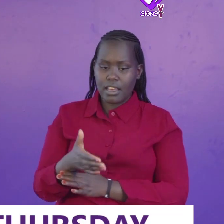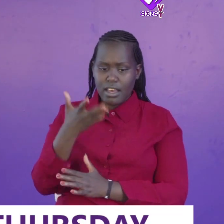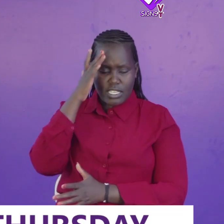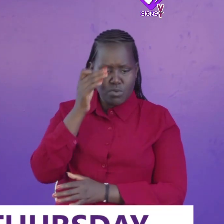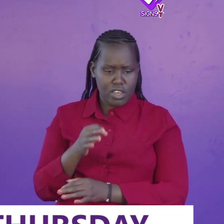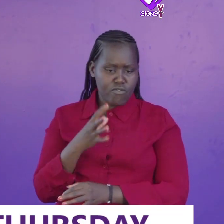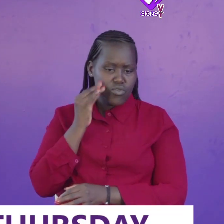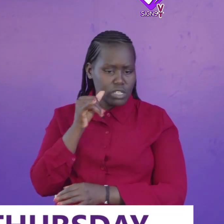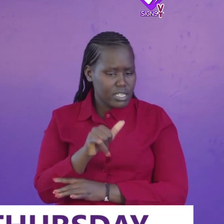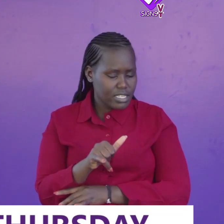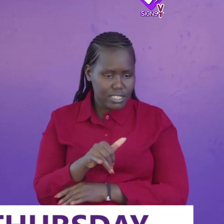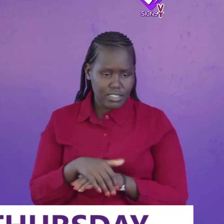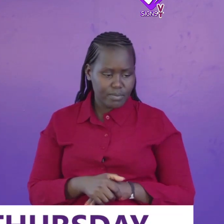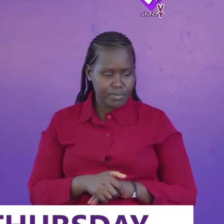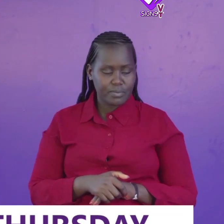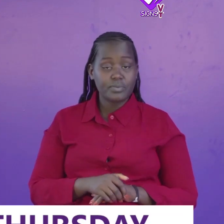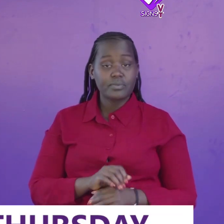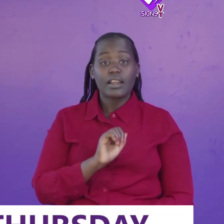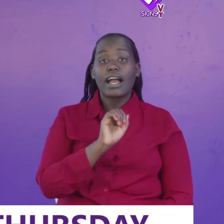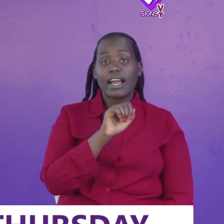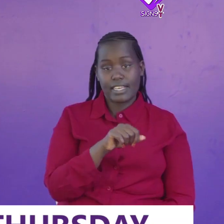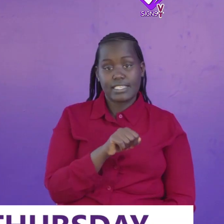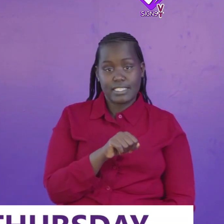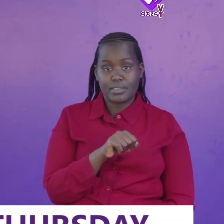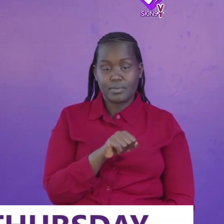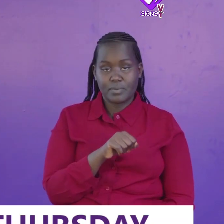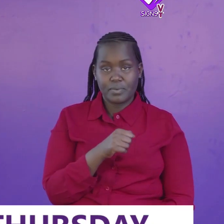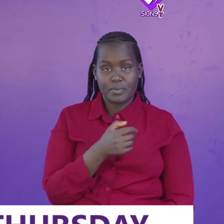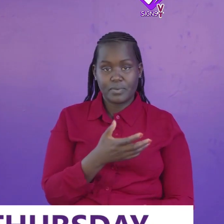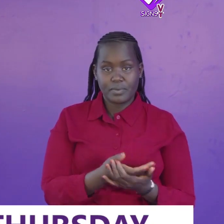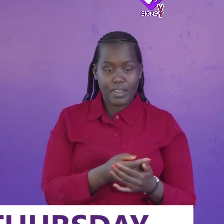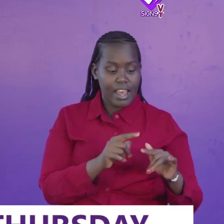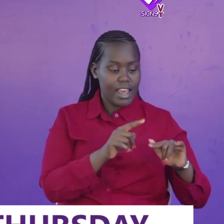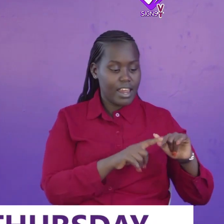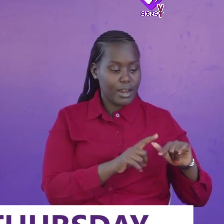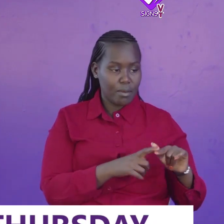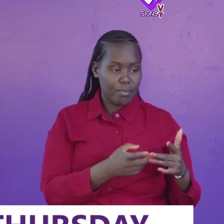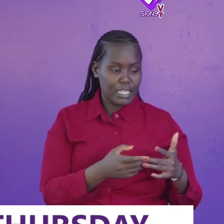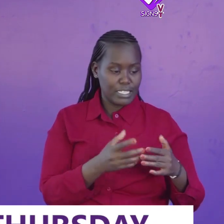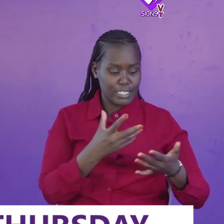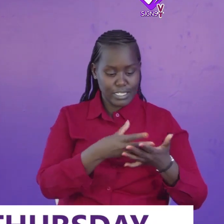buka tuambie. Pen pals. We had pen pals. Wow. Okay, depends ulisomea wapi.